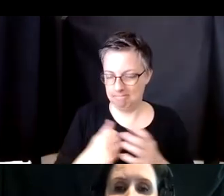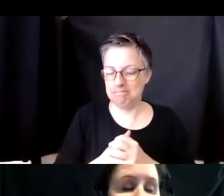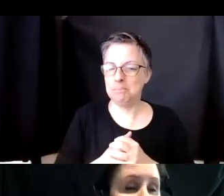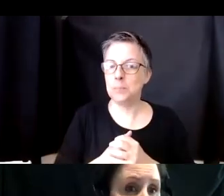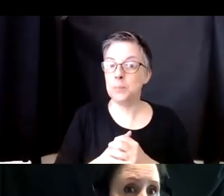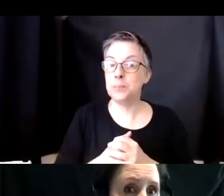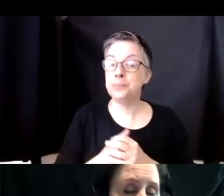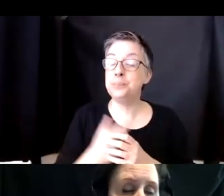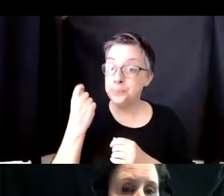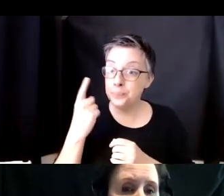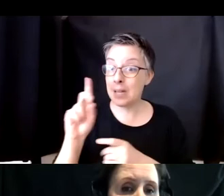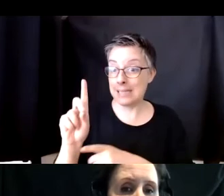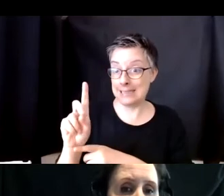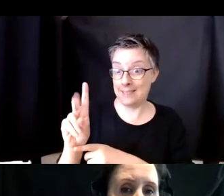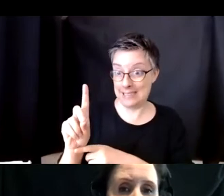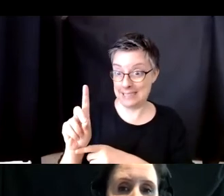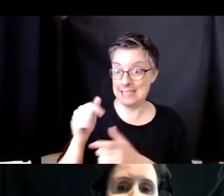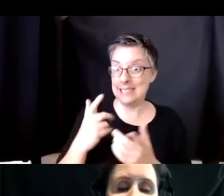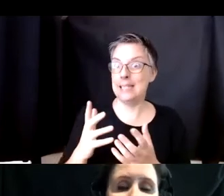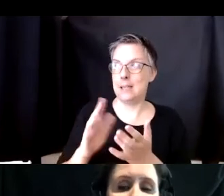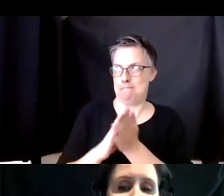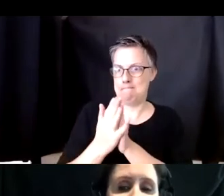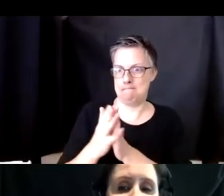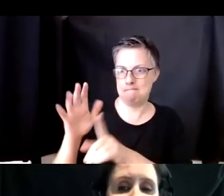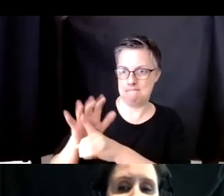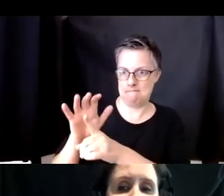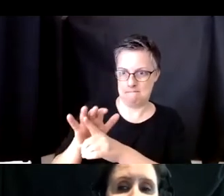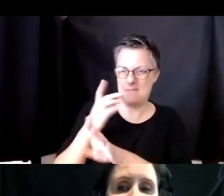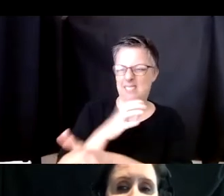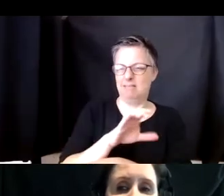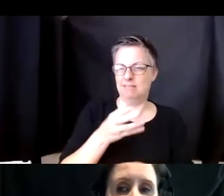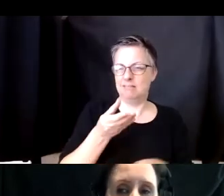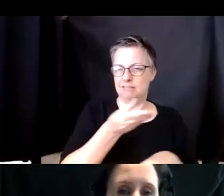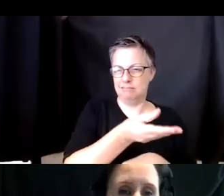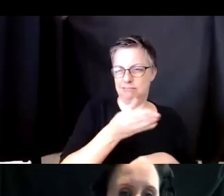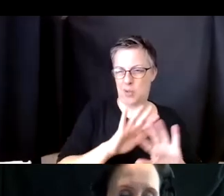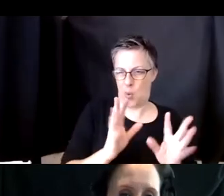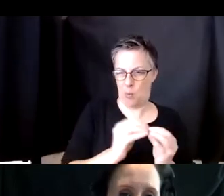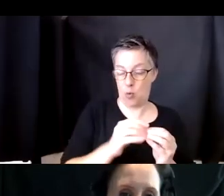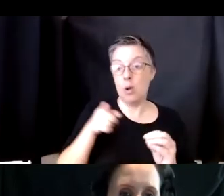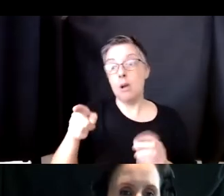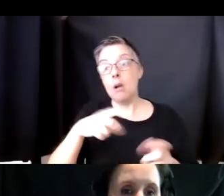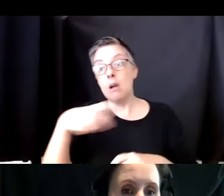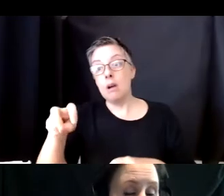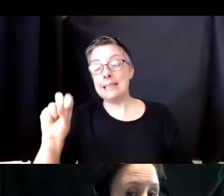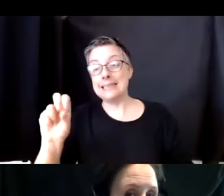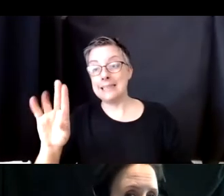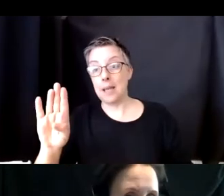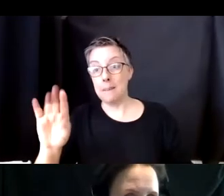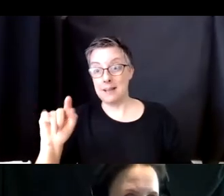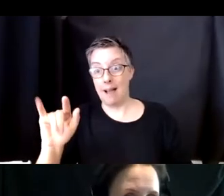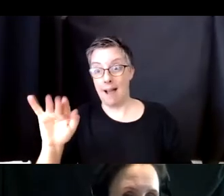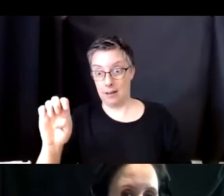Now, with DVDs started becoming the norm, it started using the subtitle format. And now, what